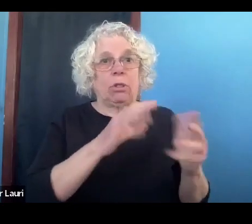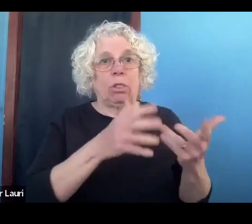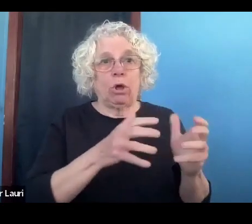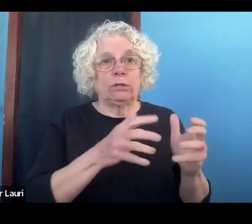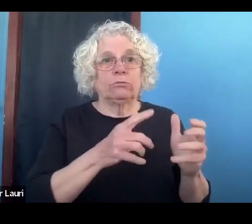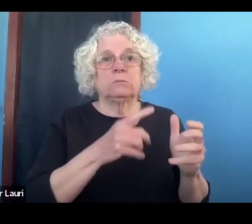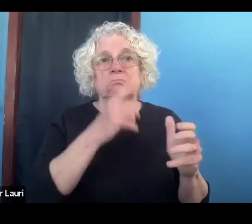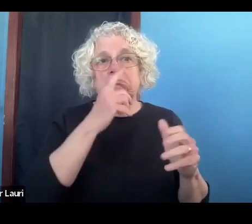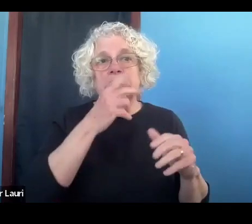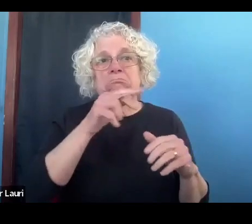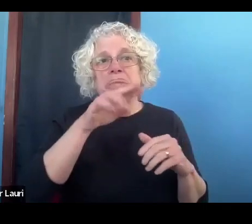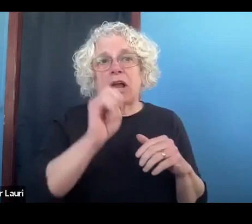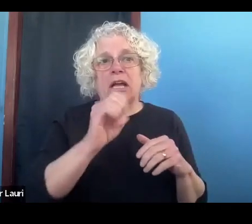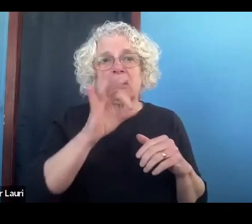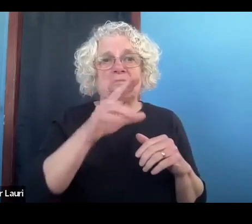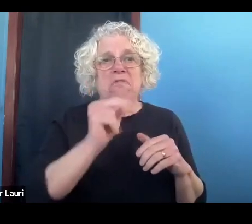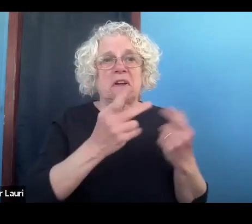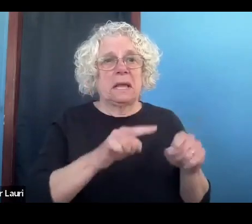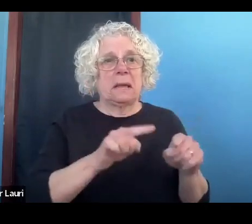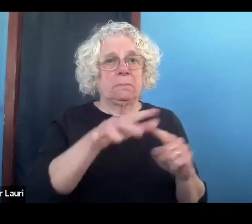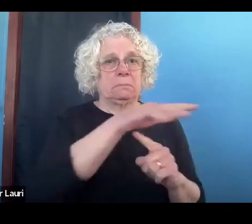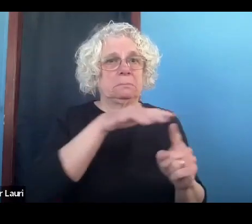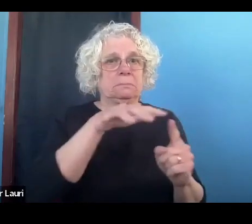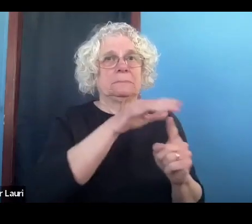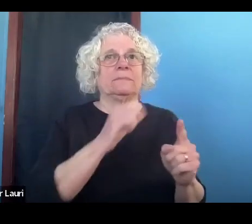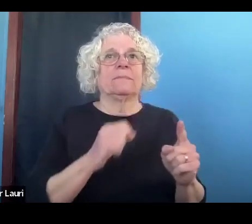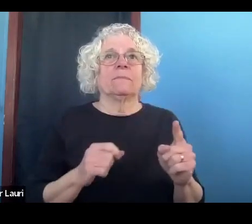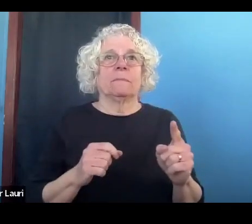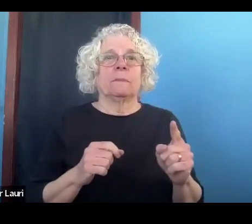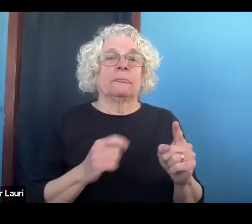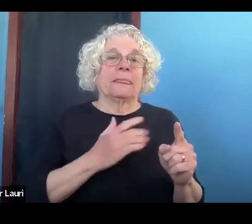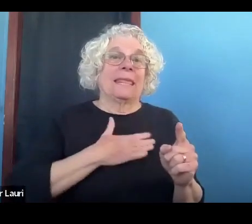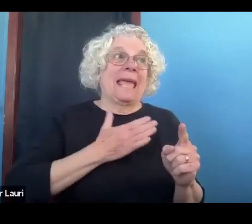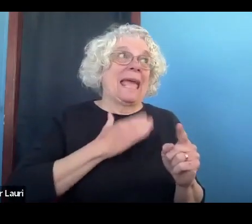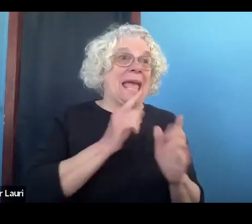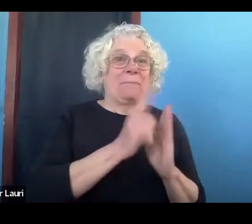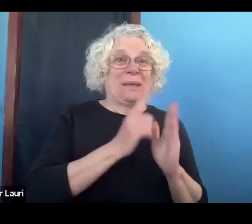of recreational and social activities like bingo or happy hour,